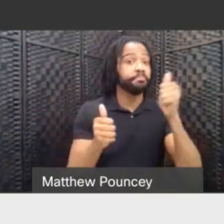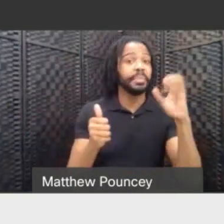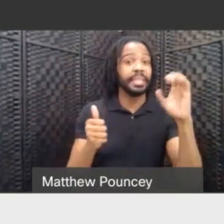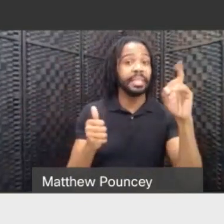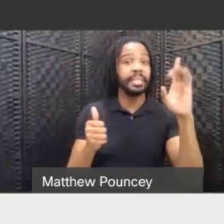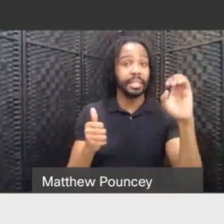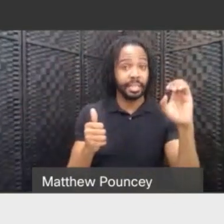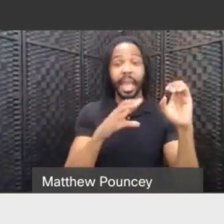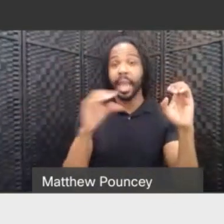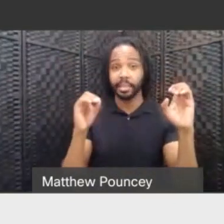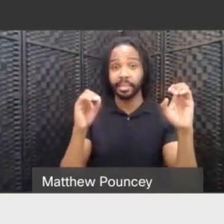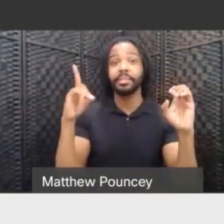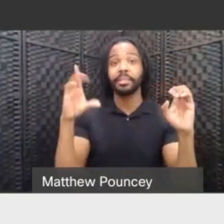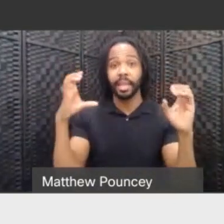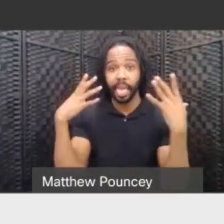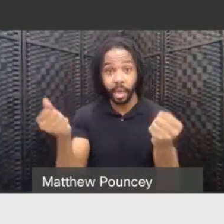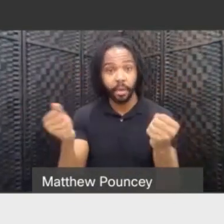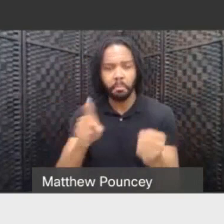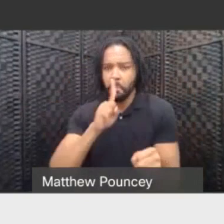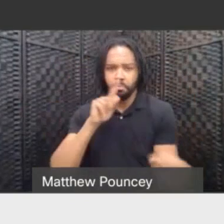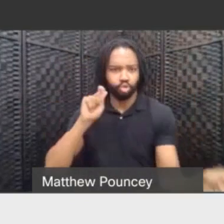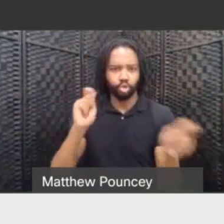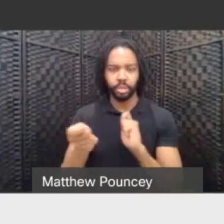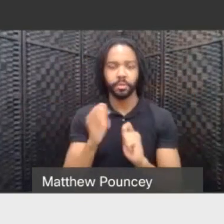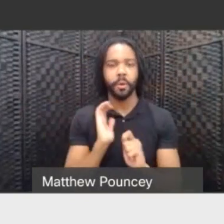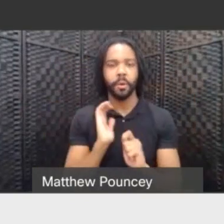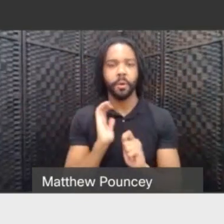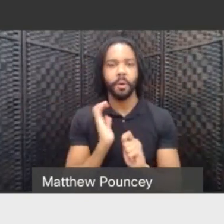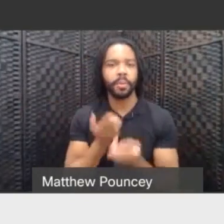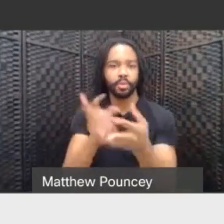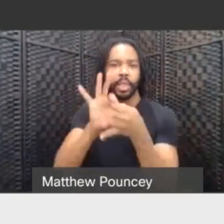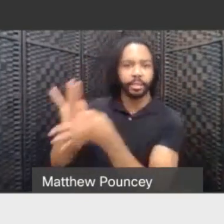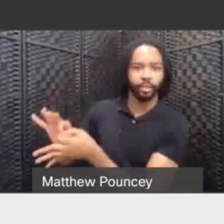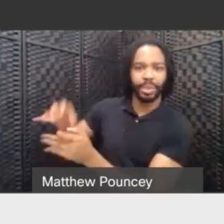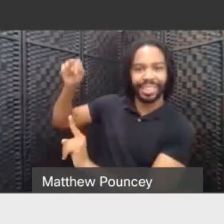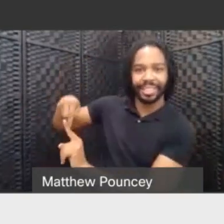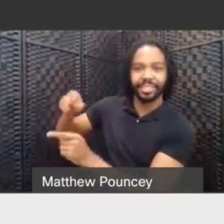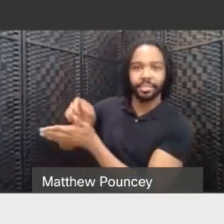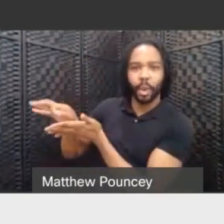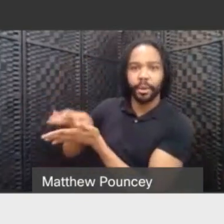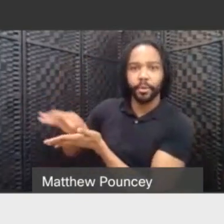is not changing recommendations that refer to the COVID tracker. So if there are